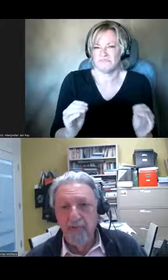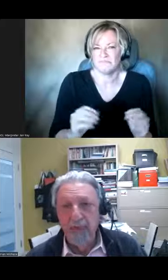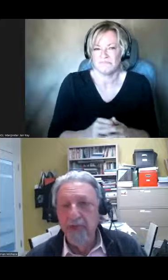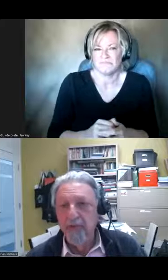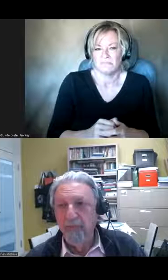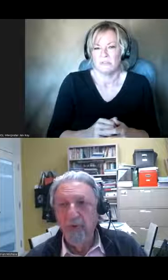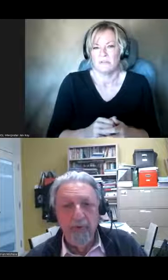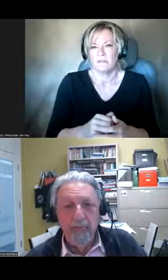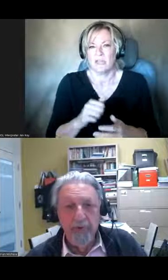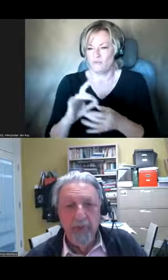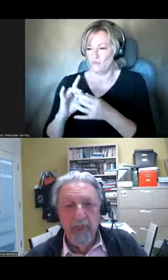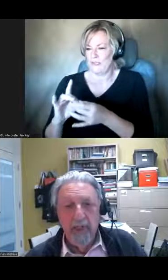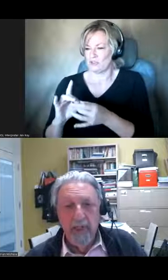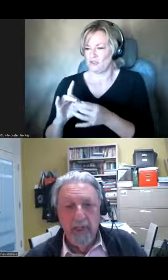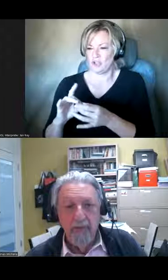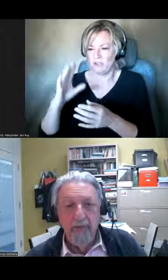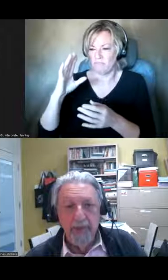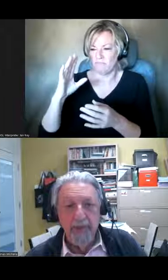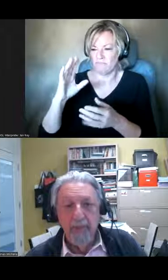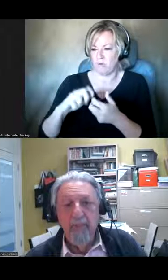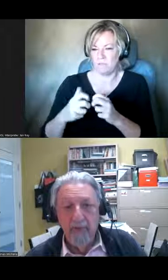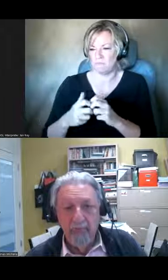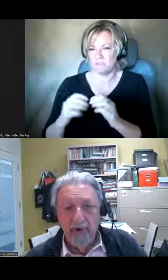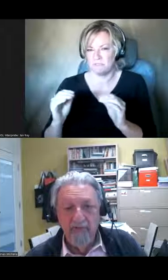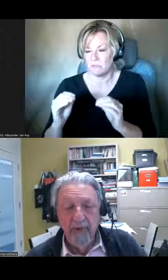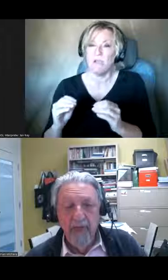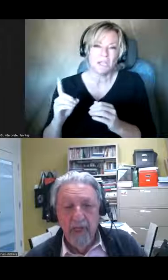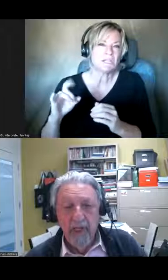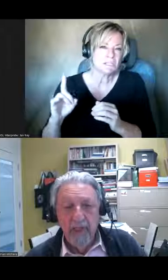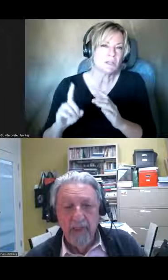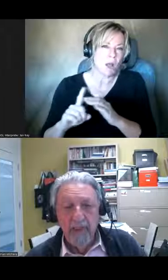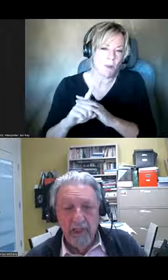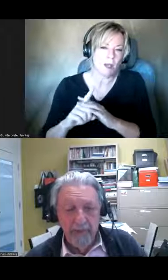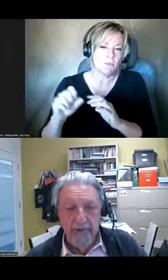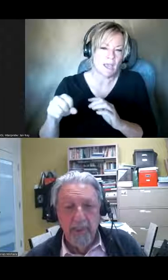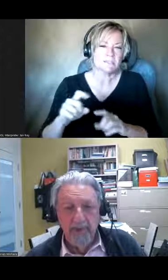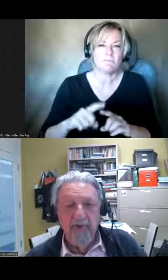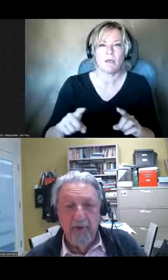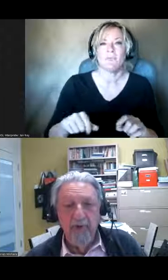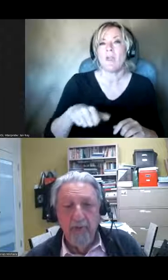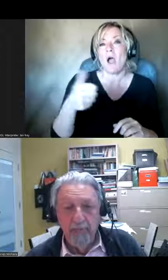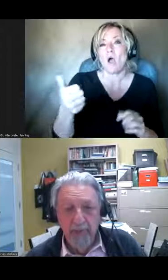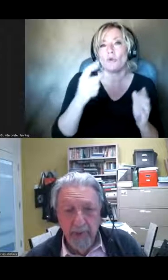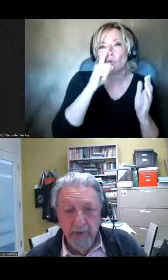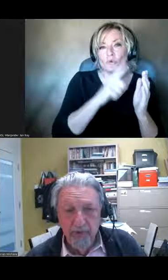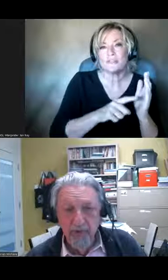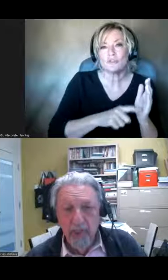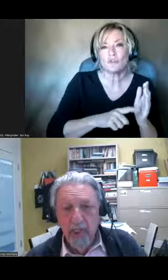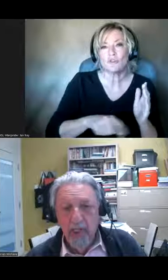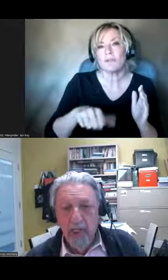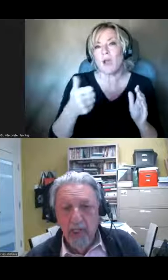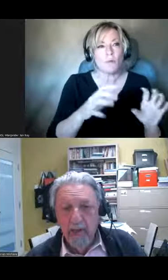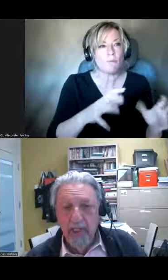much often relational problems, though it did come up often in other studies of other